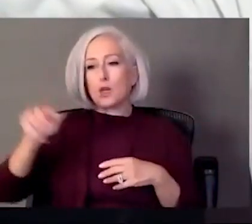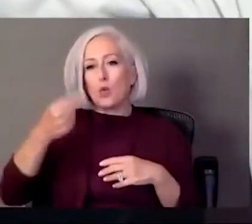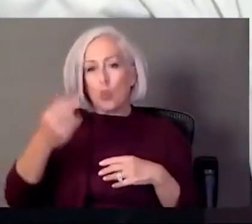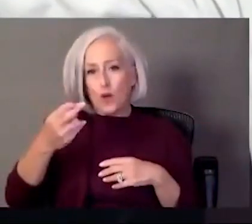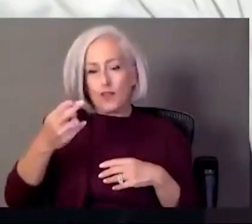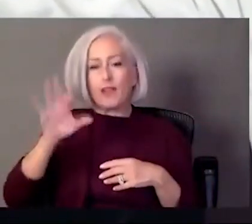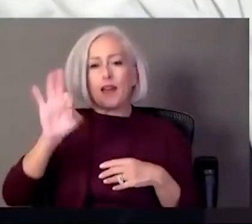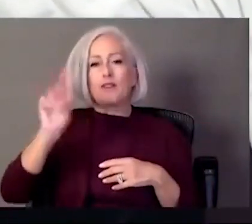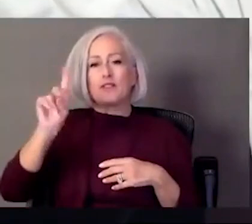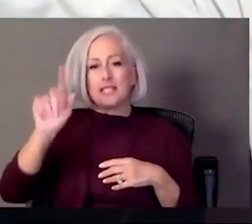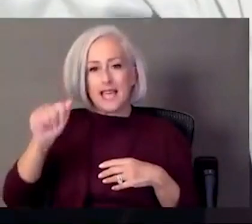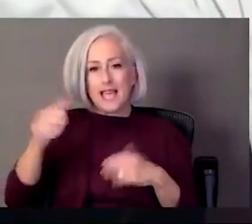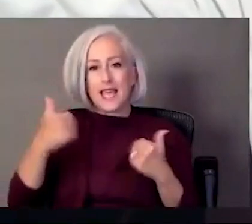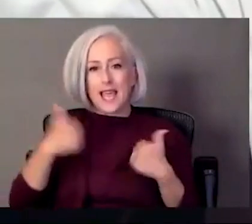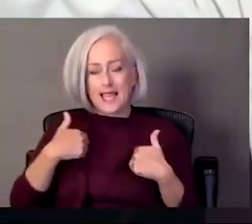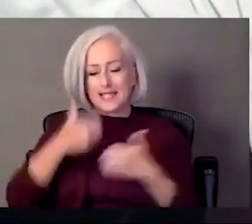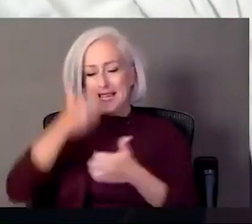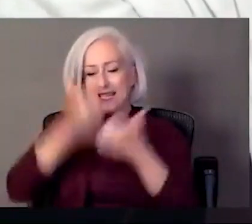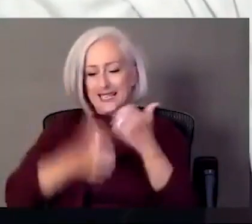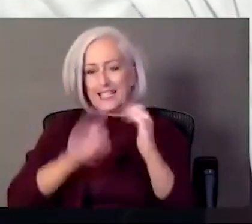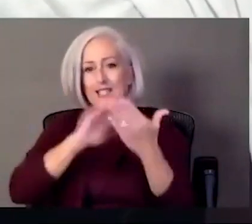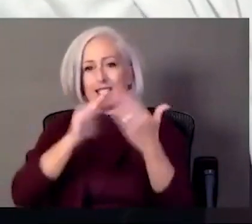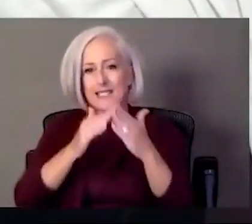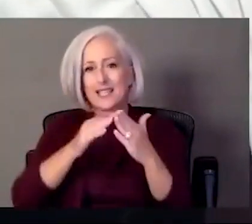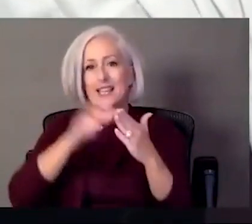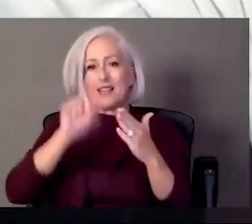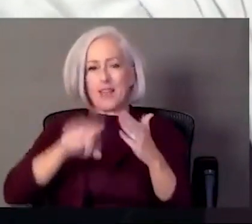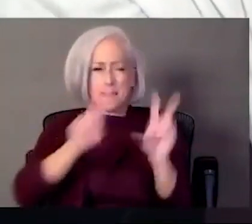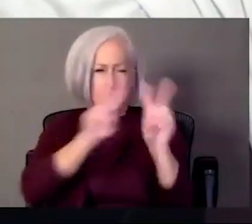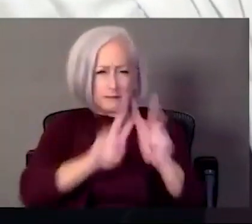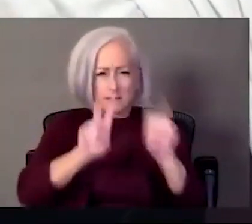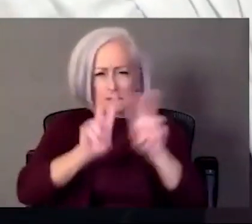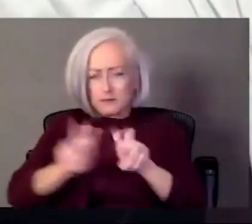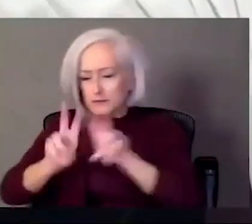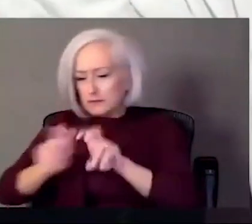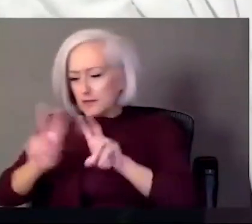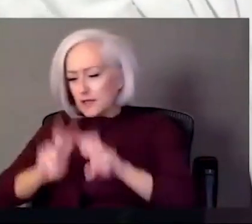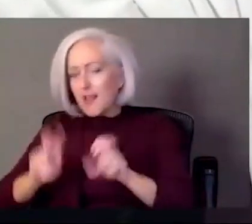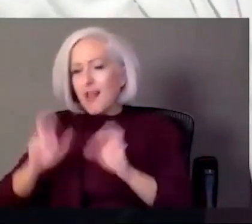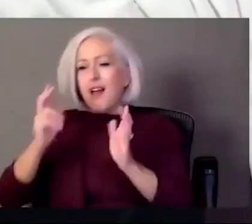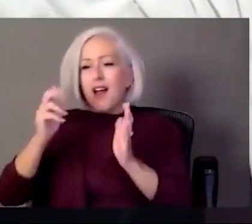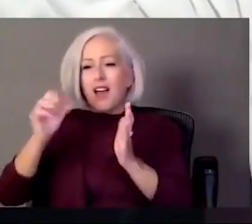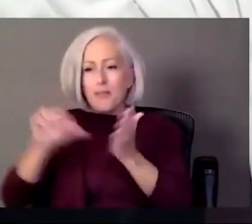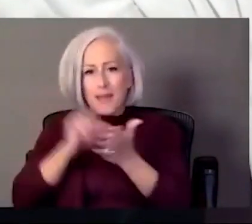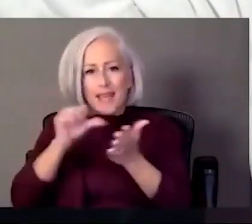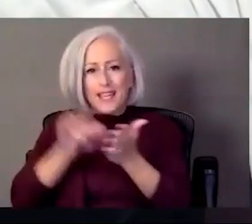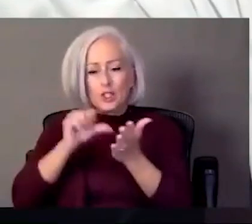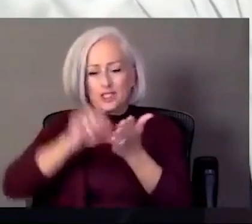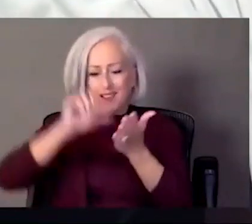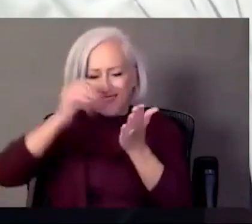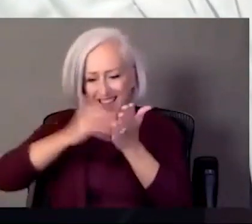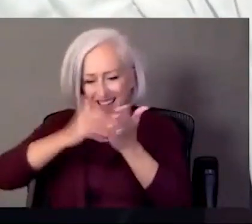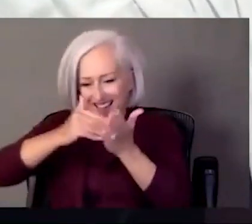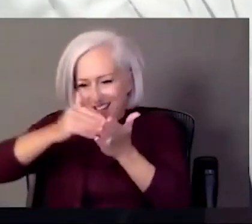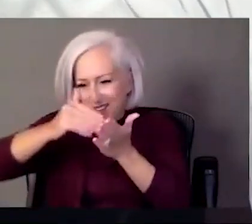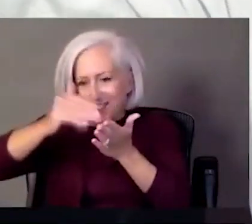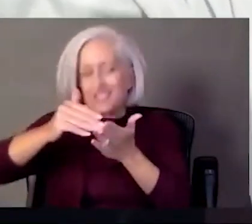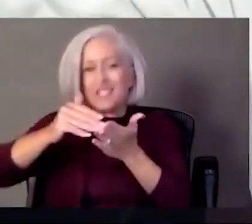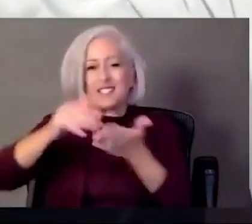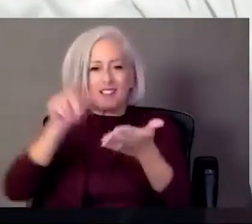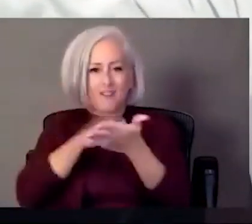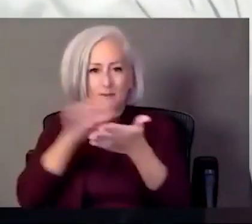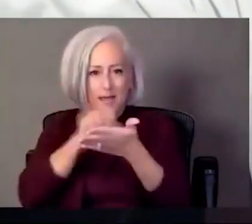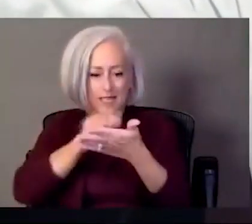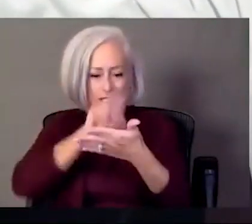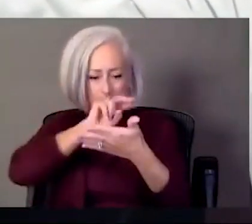examine literally, truly hundreds of thousands of pages of documents. So they have